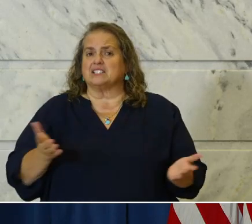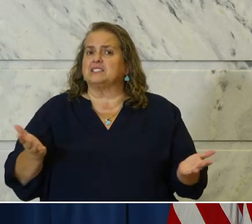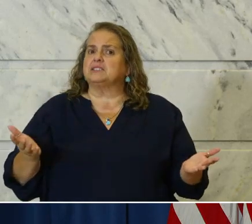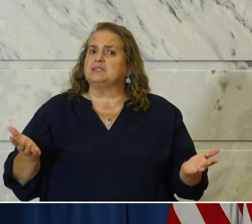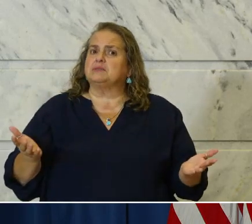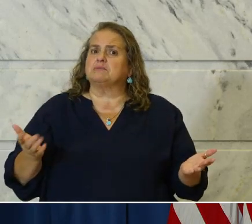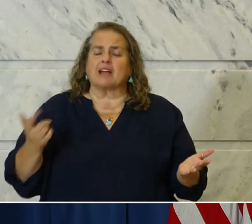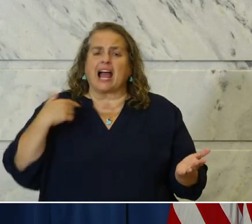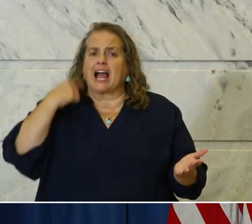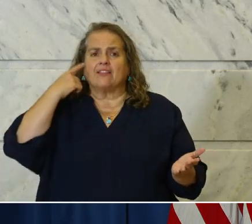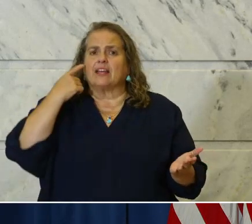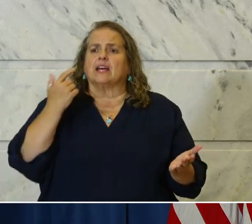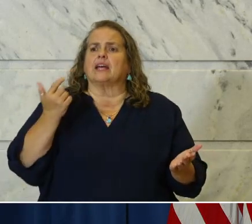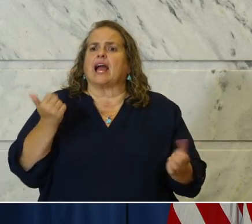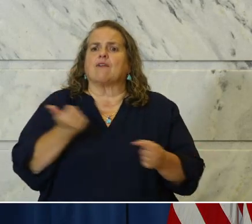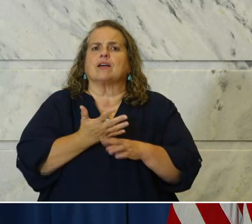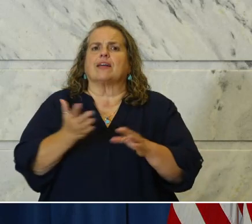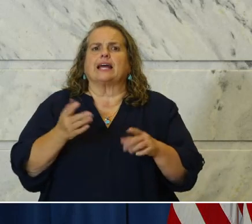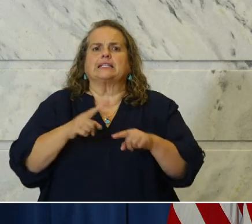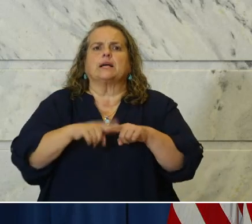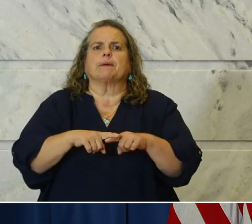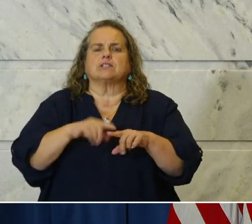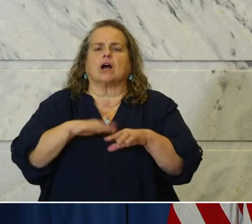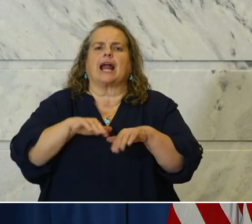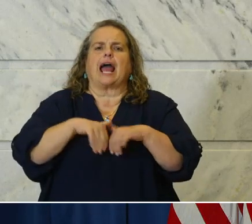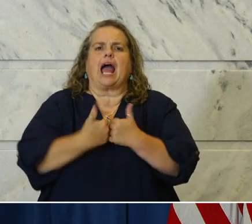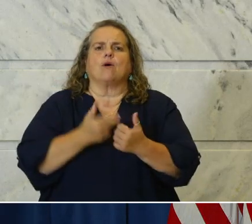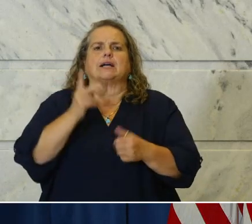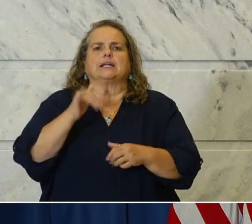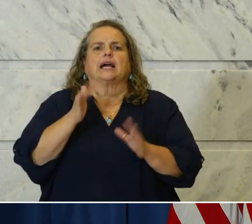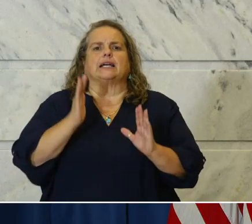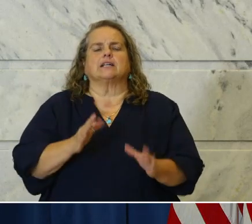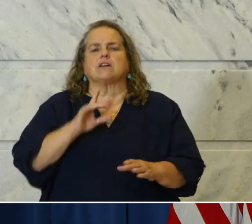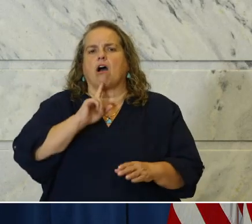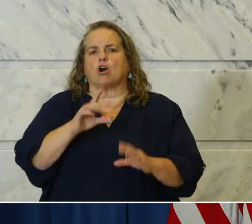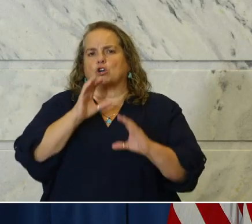much depends on how Kentuckians are communicated with,